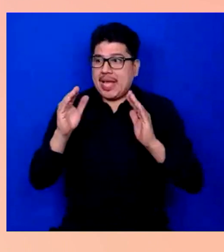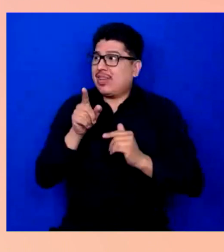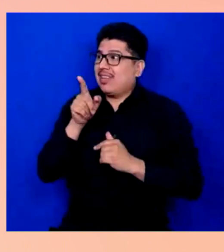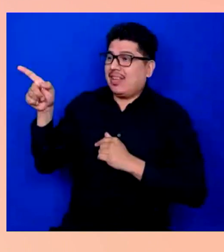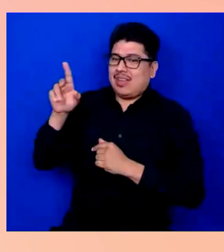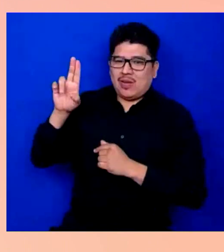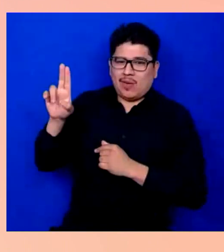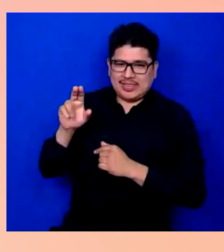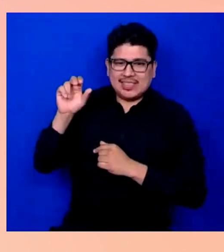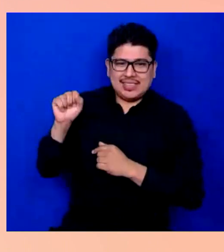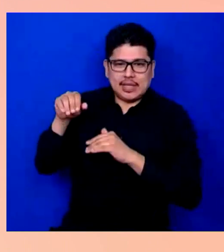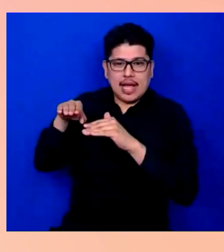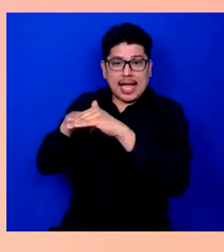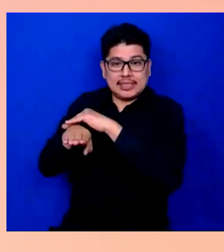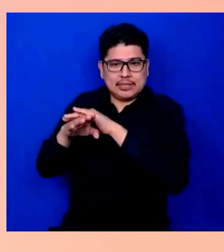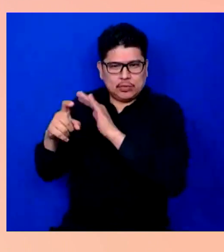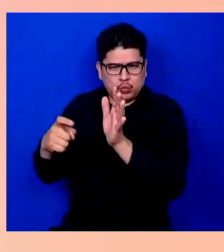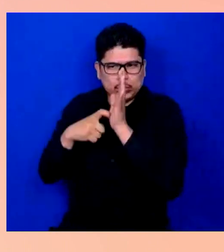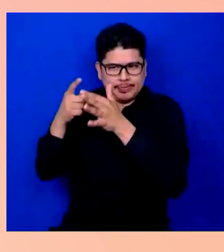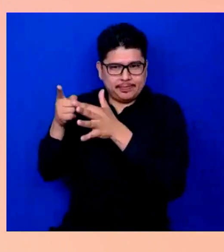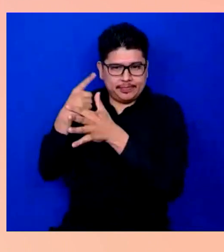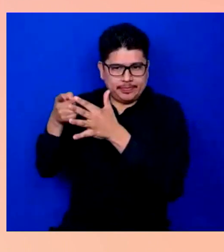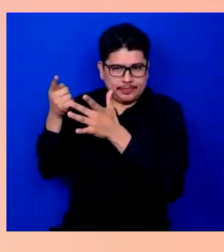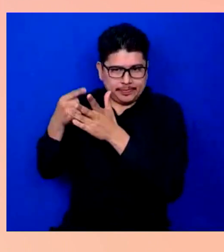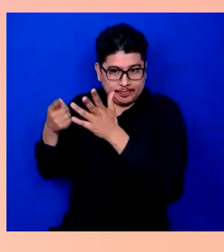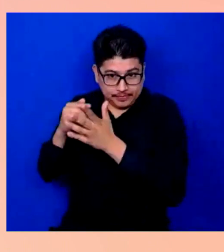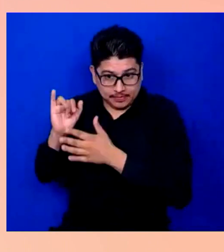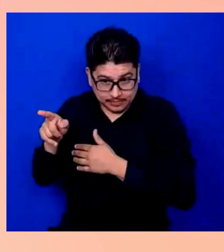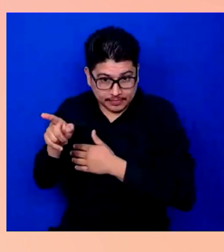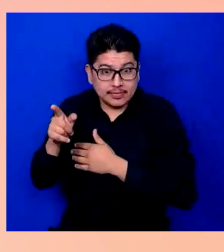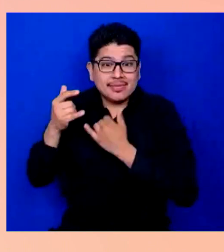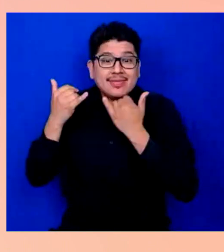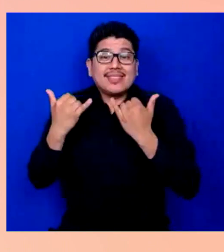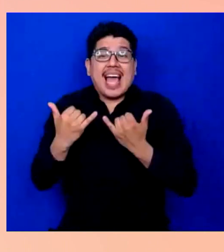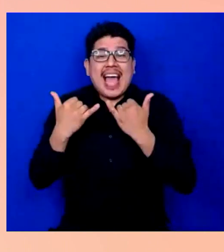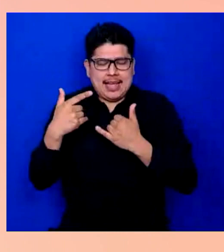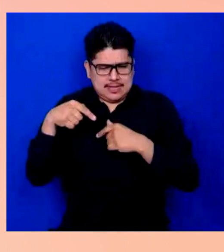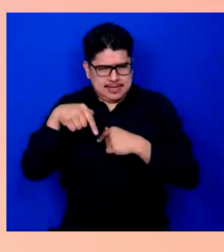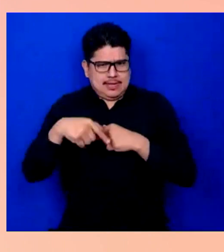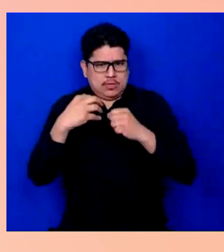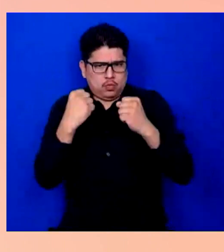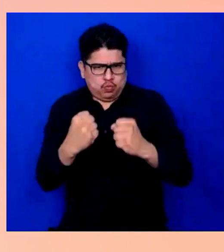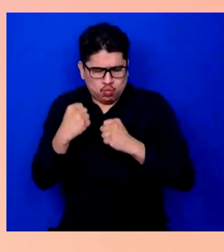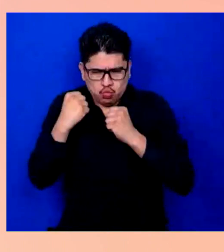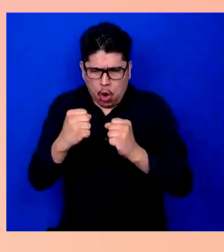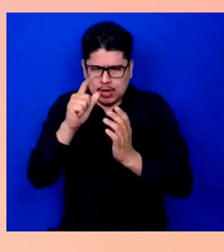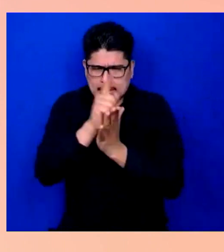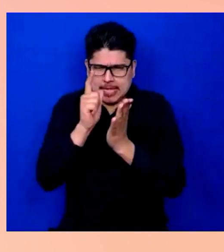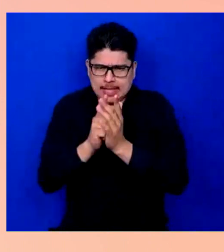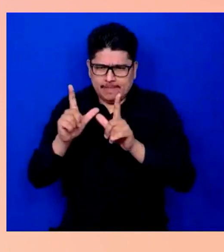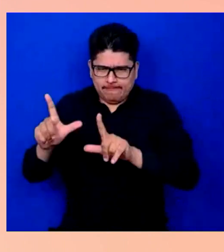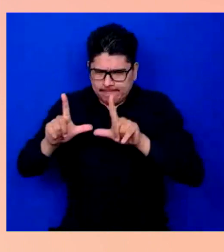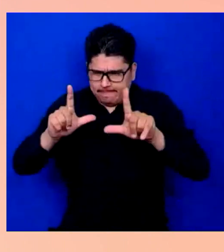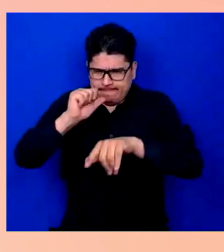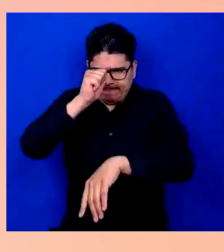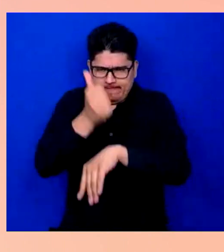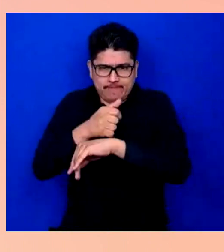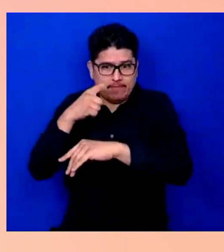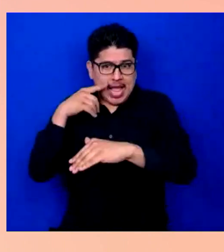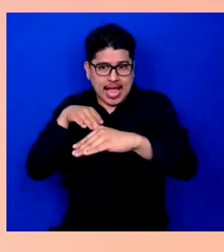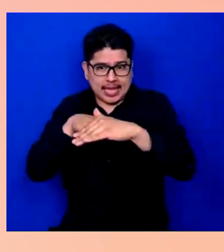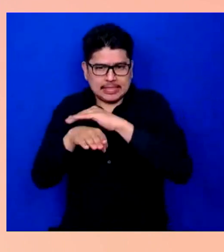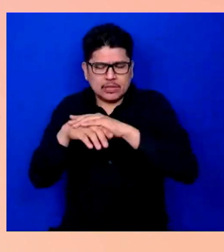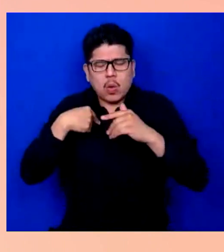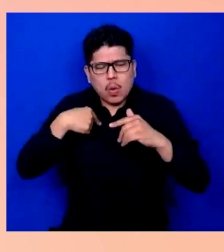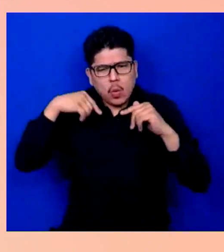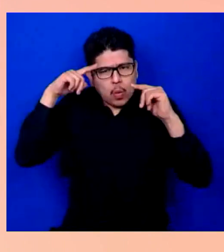requirements and having this strong legal framework for accessibility. And we hope that with